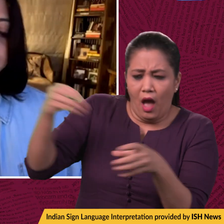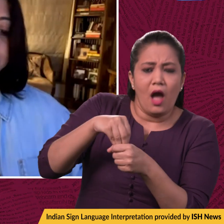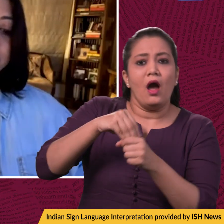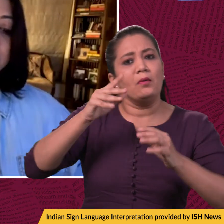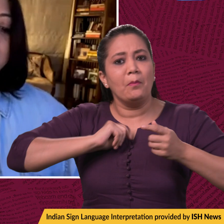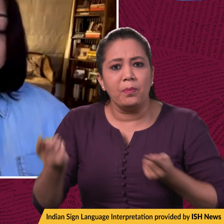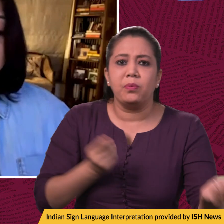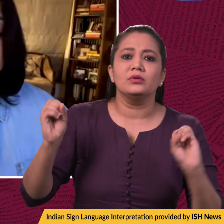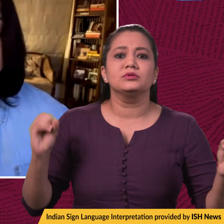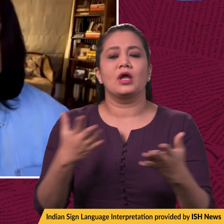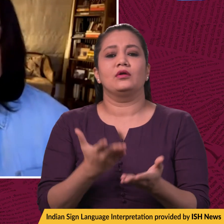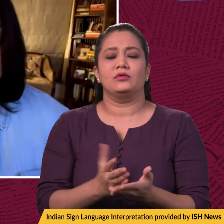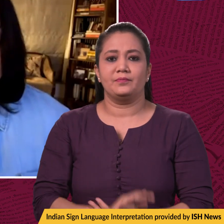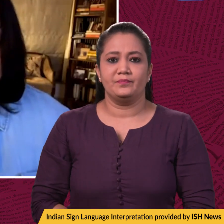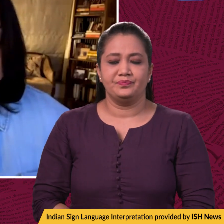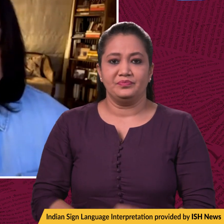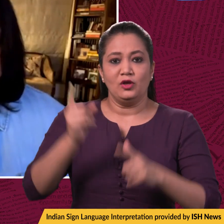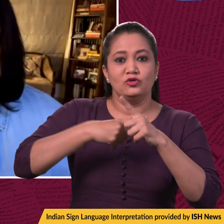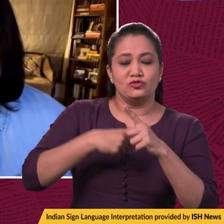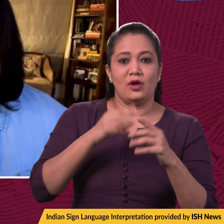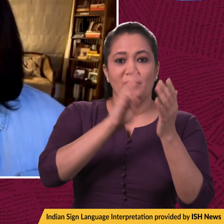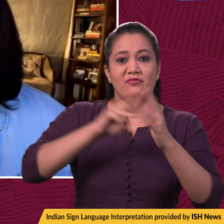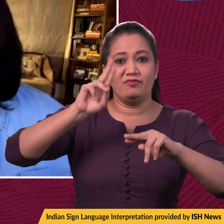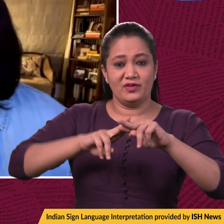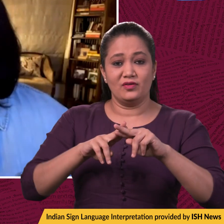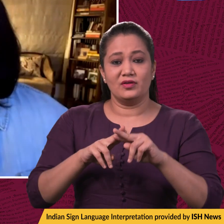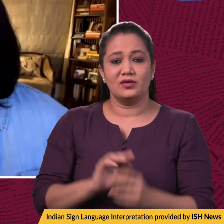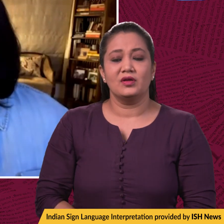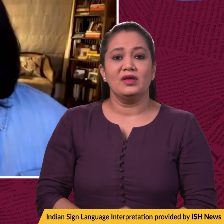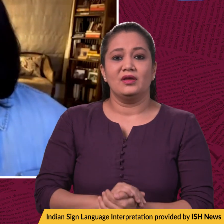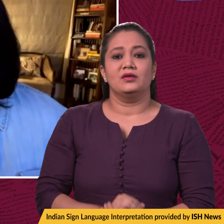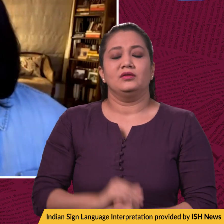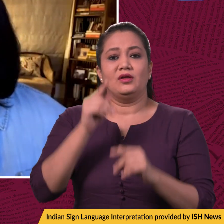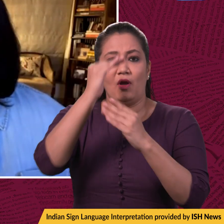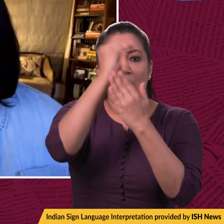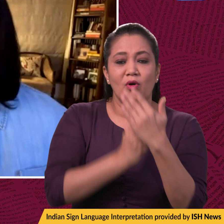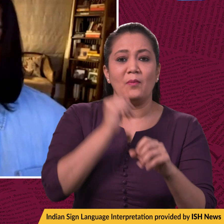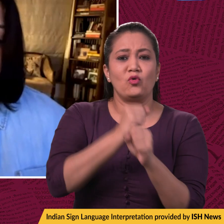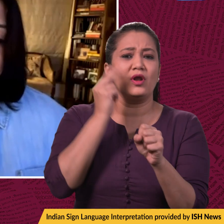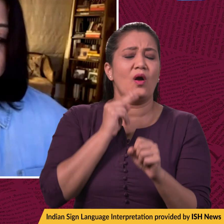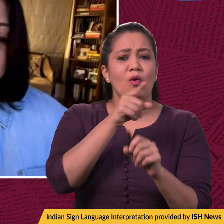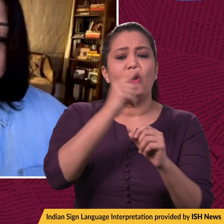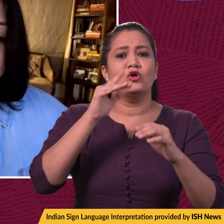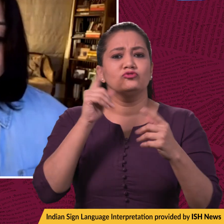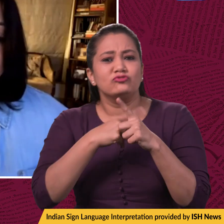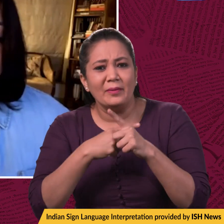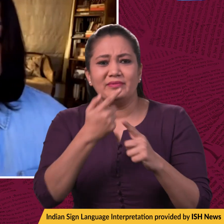quote. Comedian Farooqi's name has been dropped from the list of participants of the Gurgaon Comedy